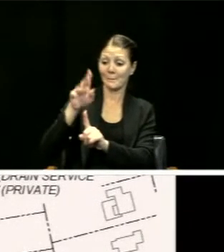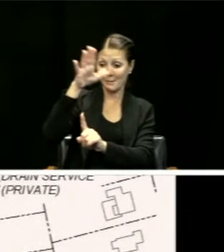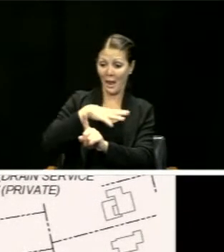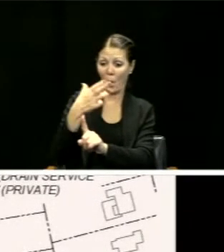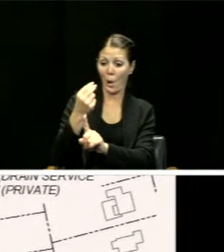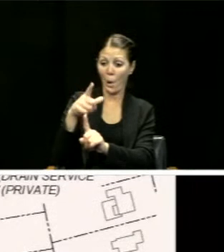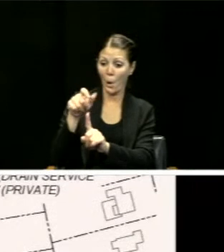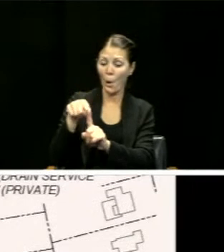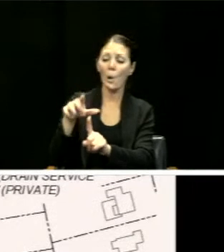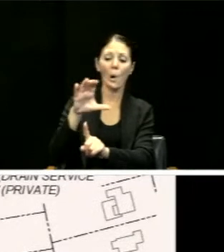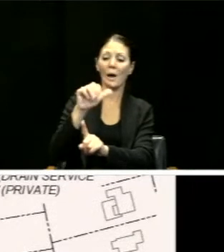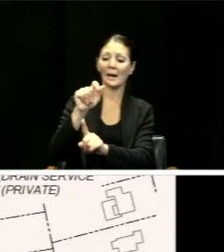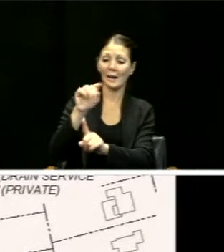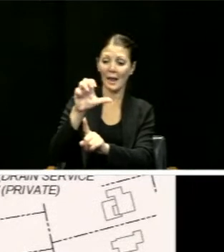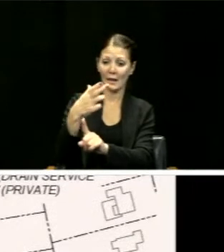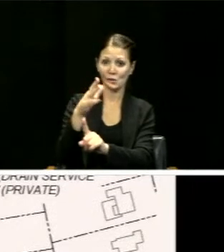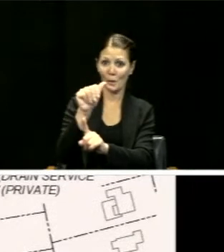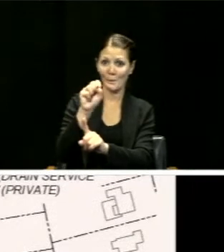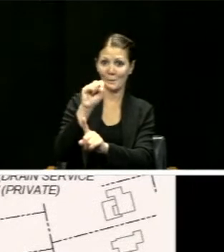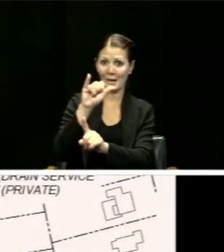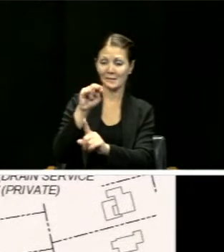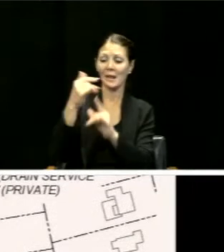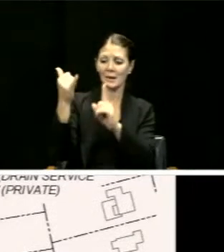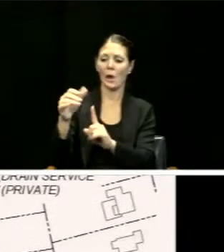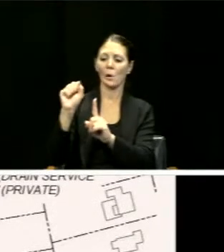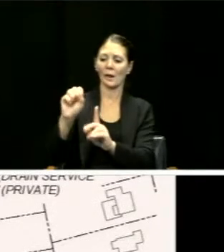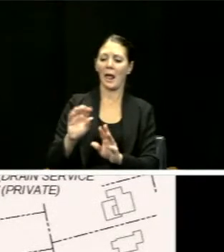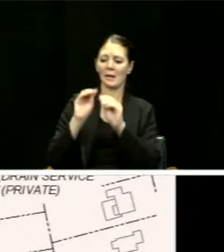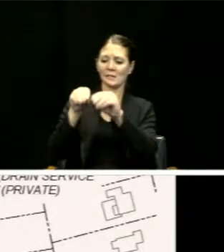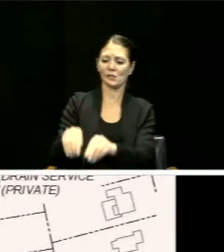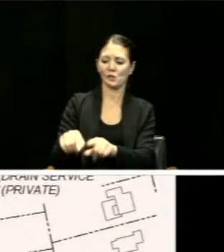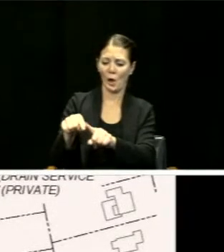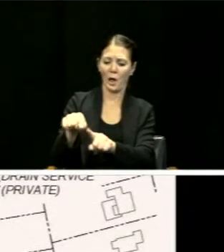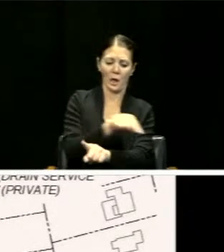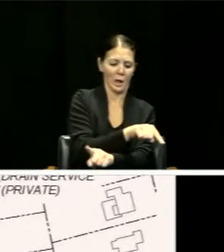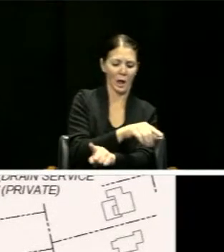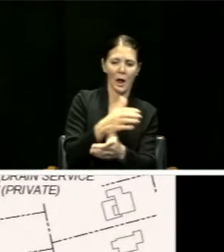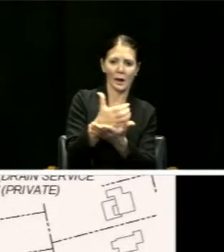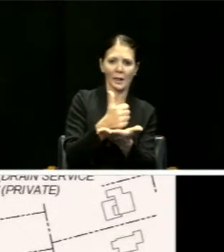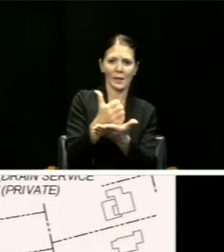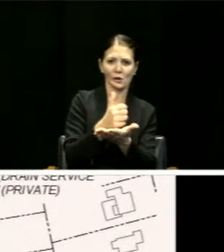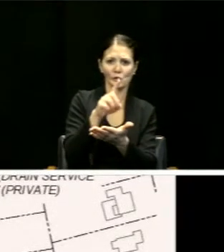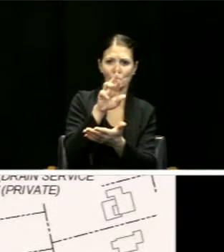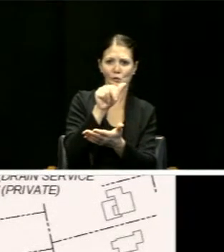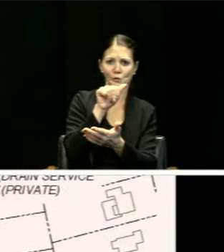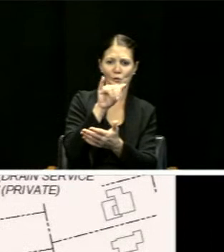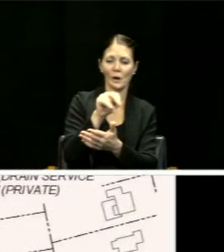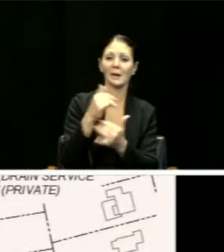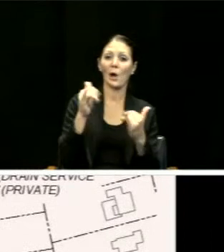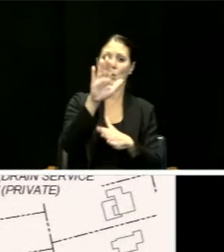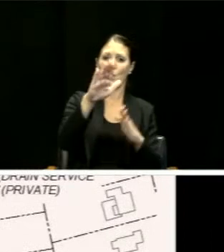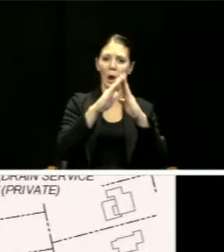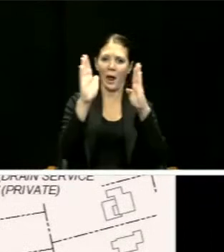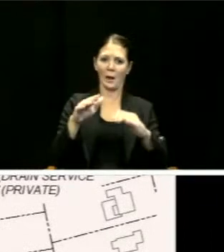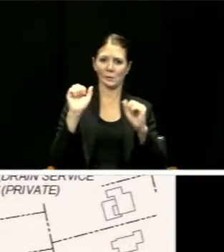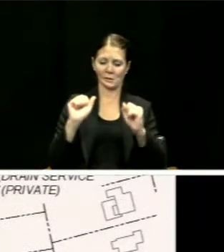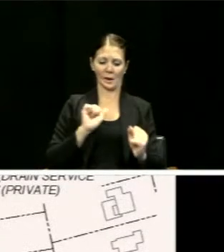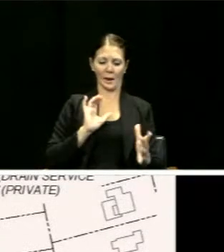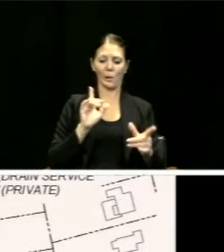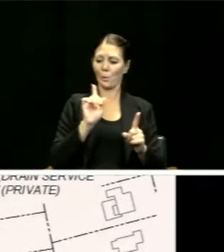there can then be a collector drain installed so that your house can then have a location to connect